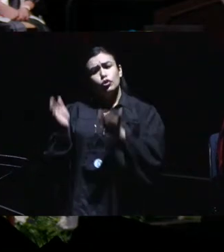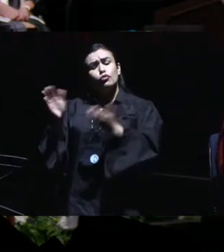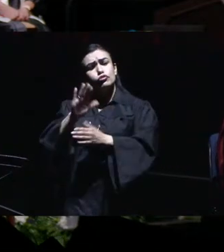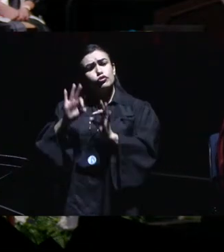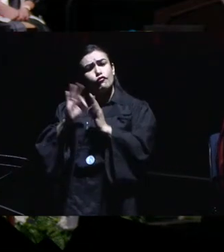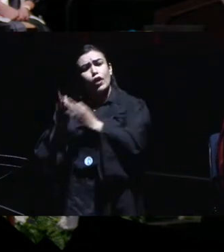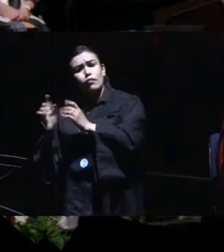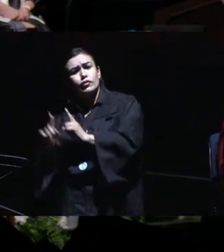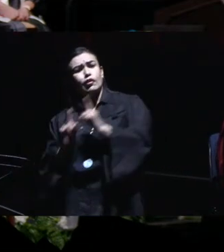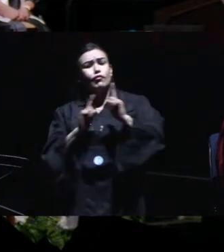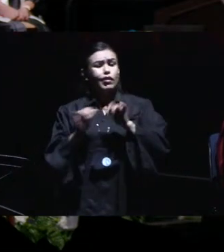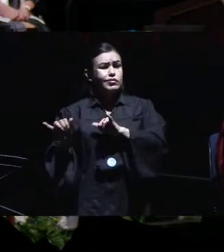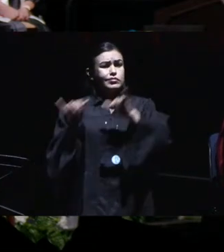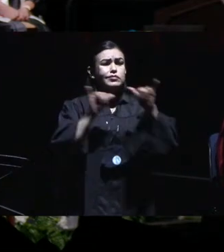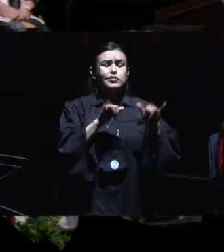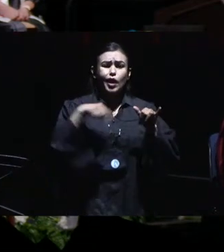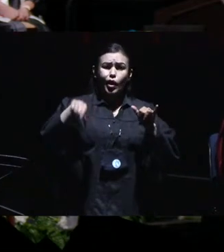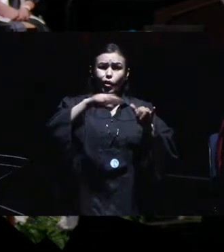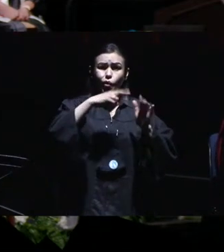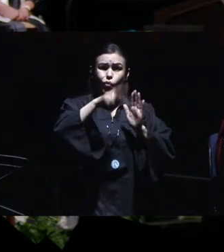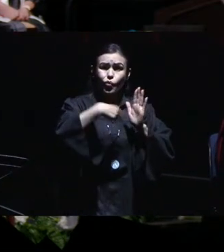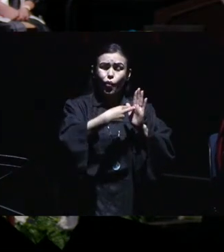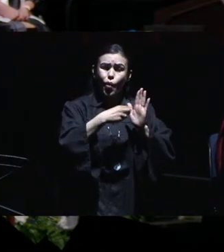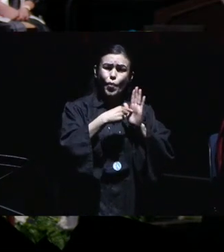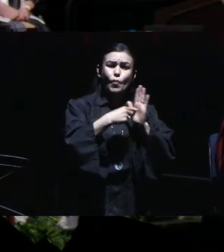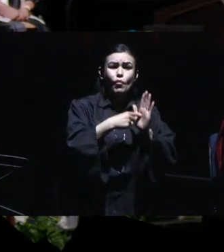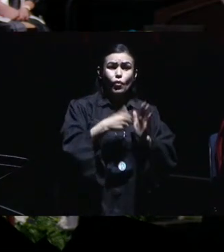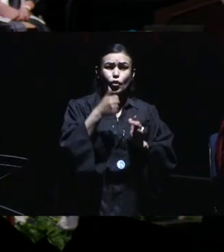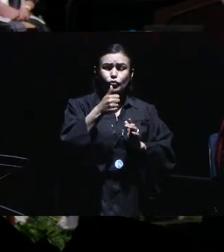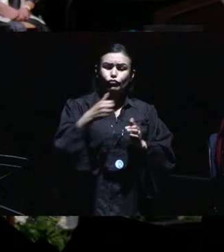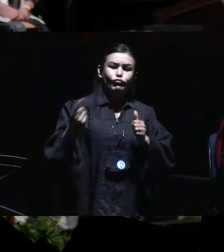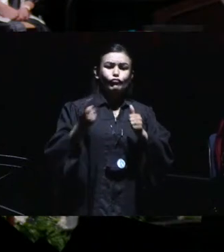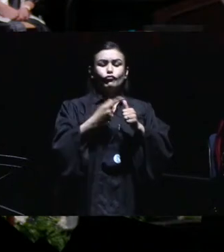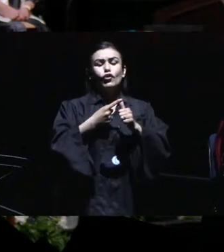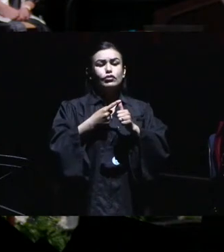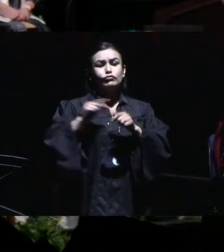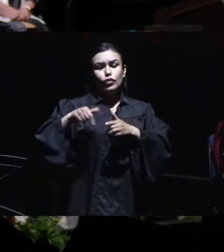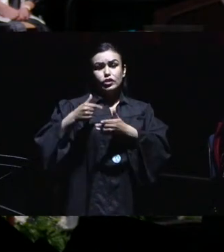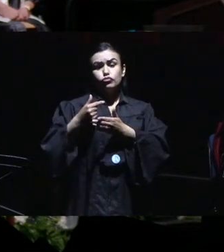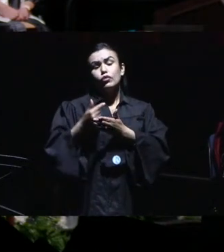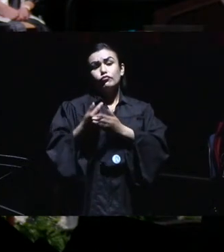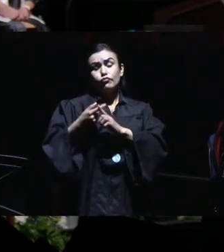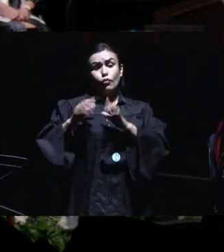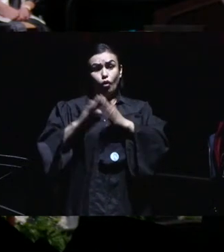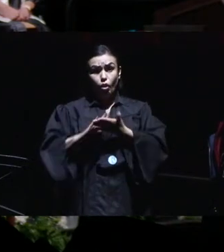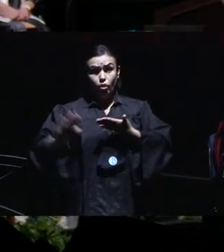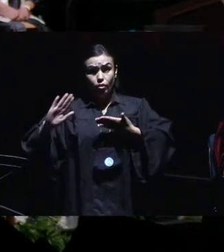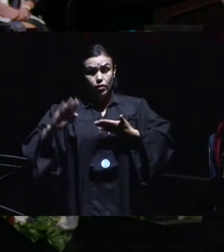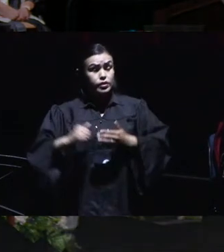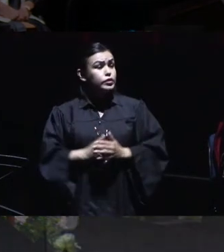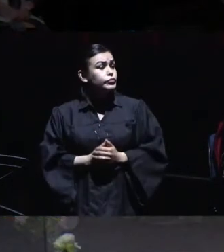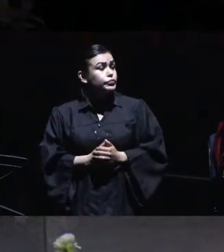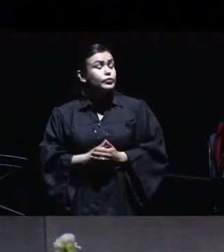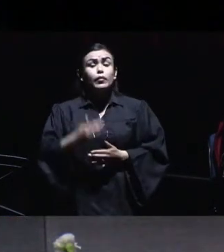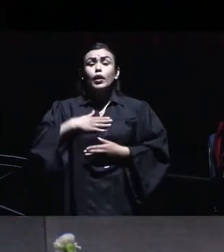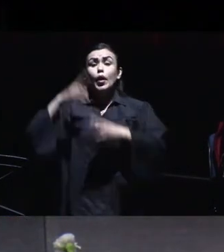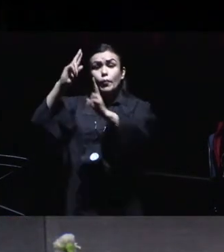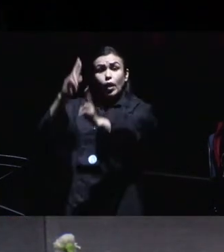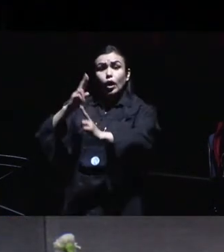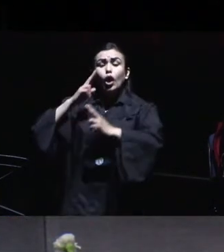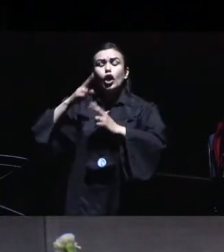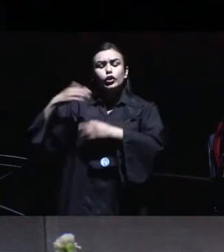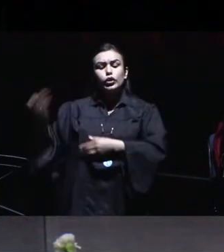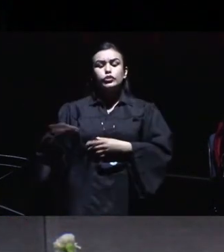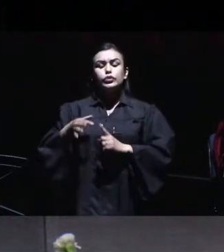path, becoming the first of many in your family to graduate from college. It is now my honor to introduce our